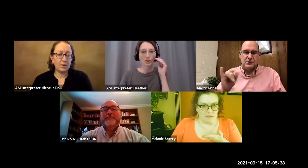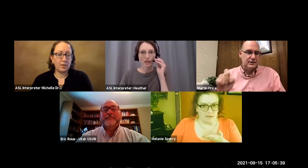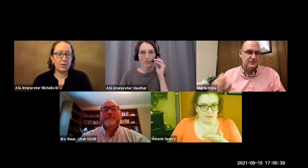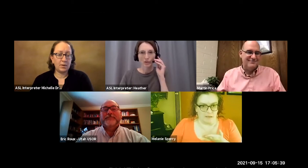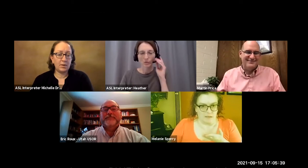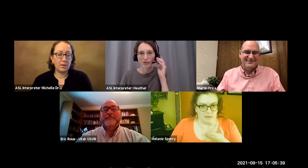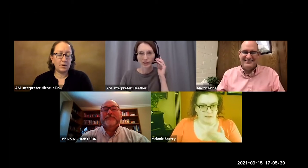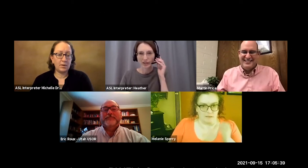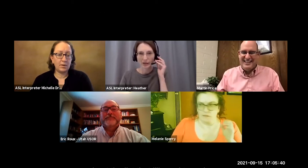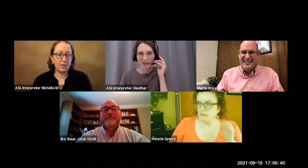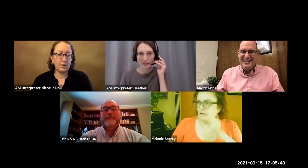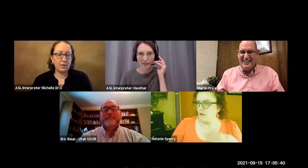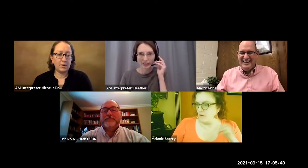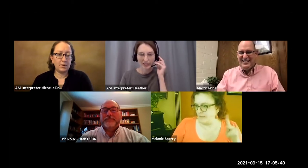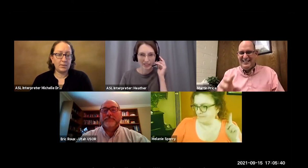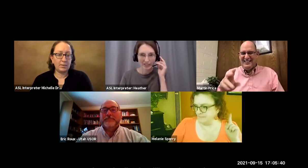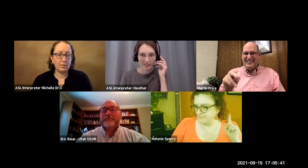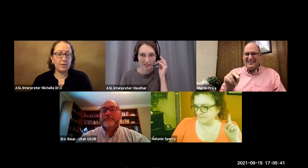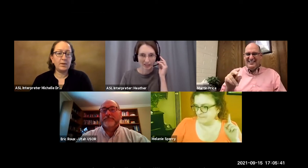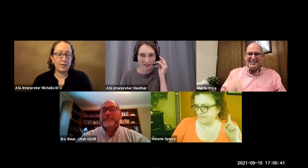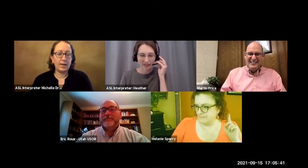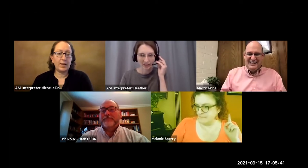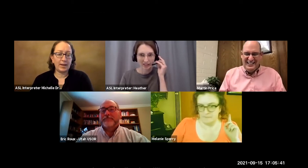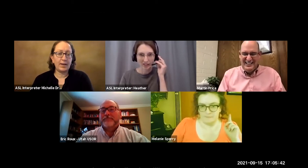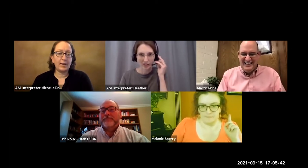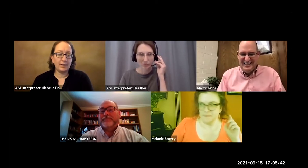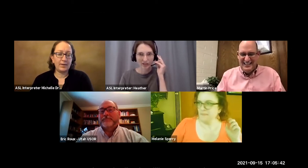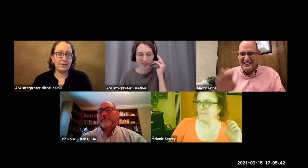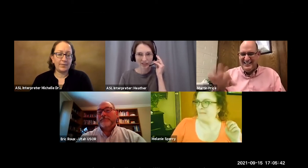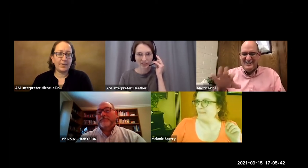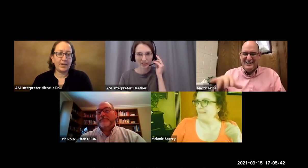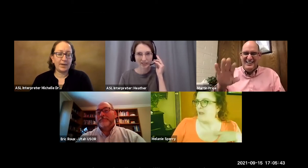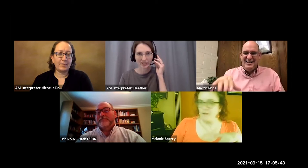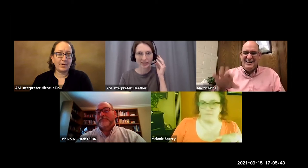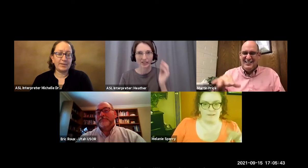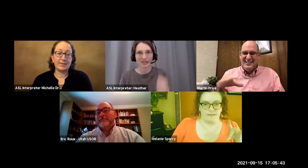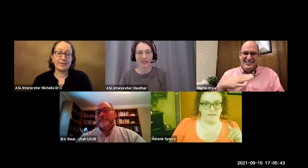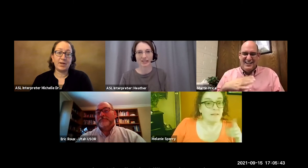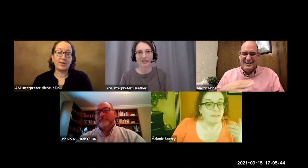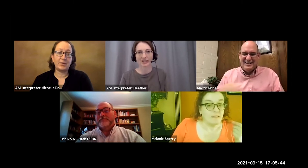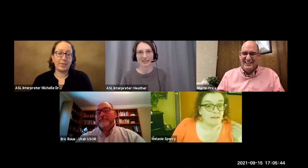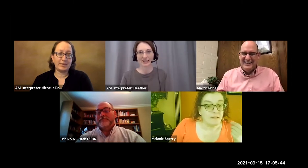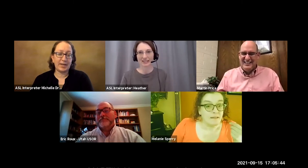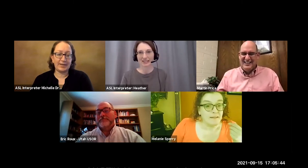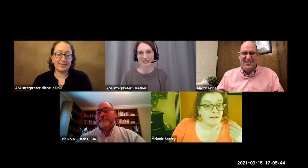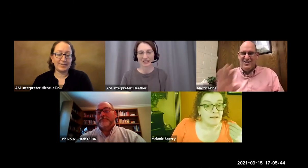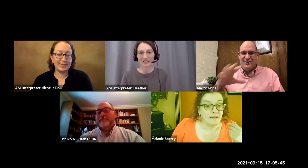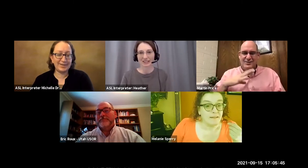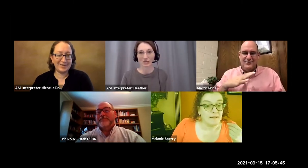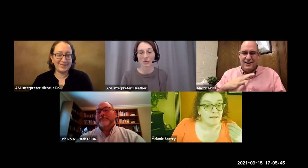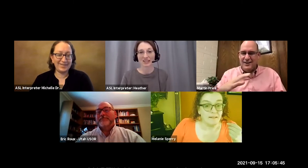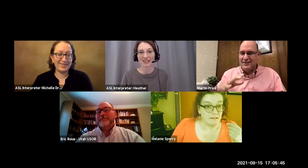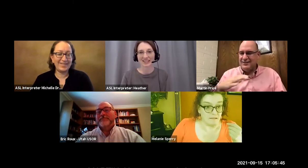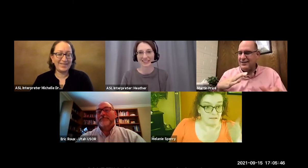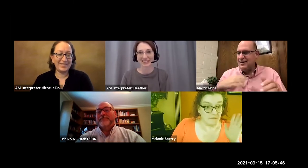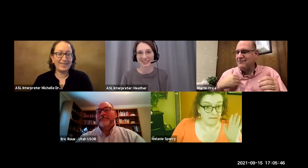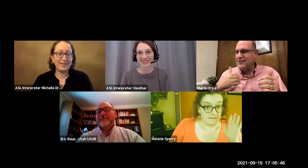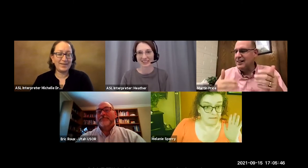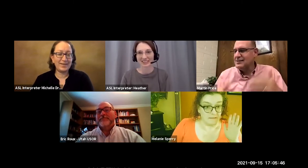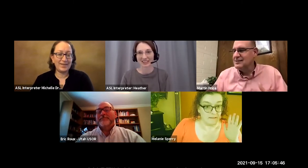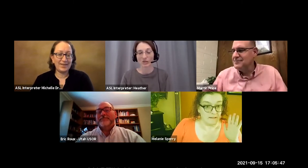I'm sure. I'm just wondering about the list that I'll need to go by. Let's see. Martin says it's on your website. What was